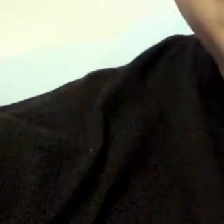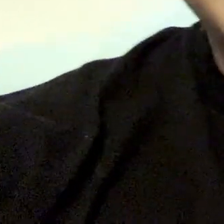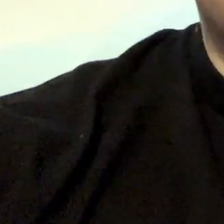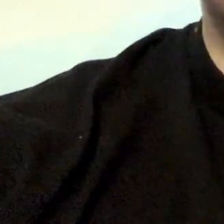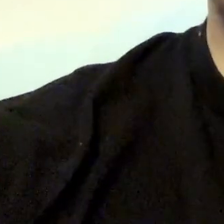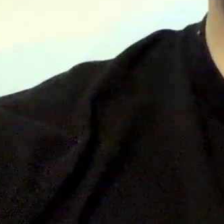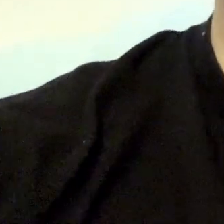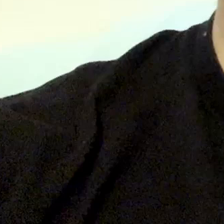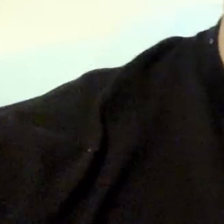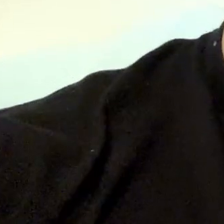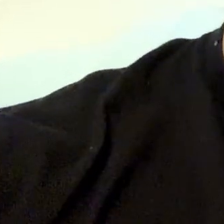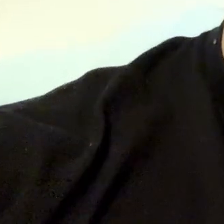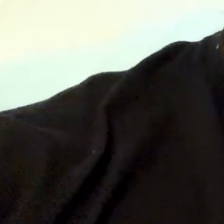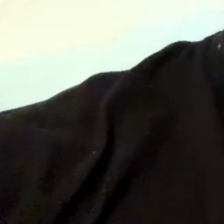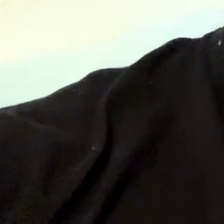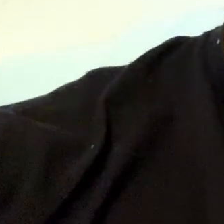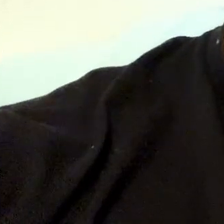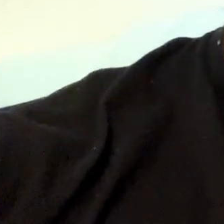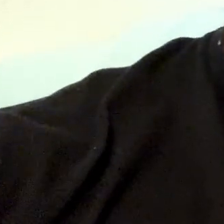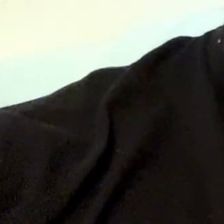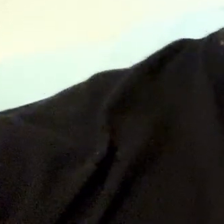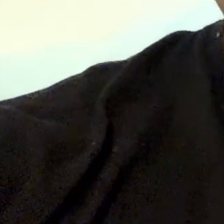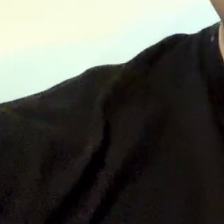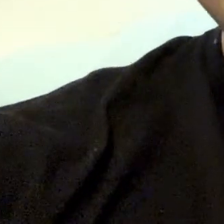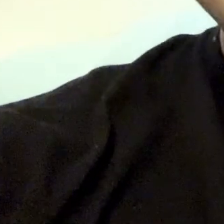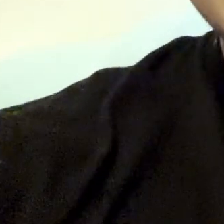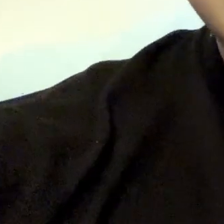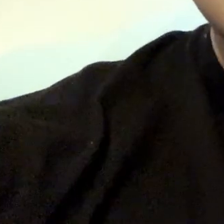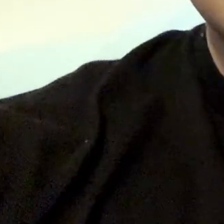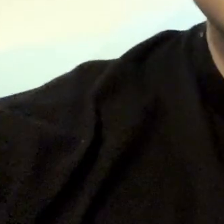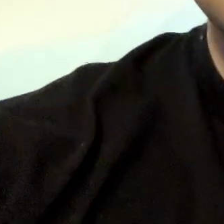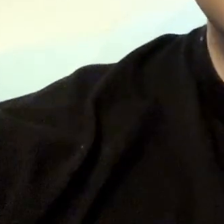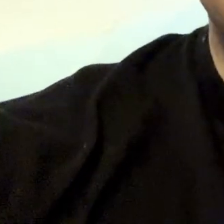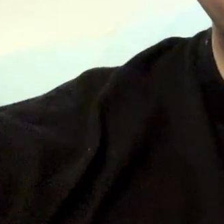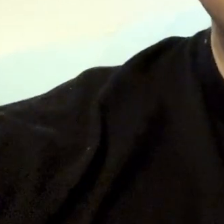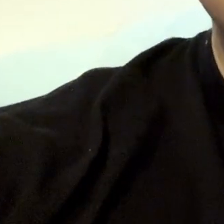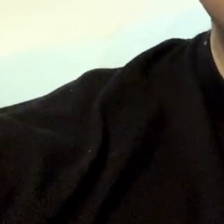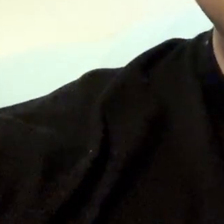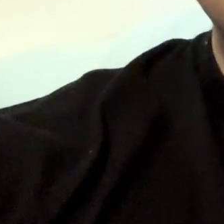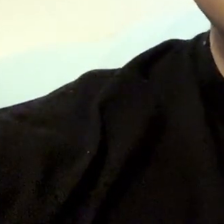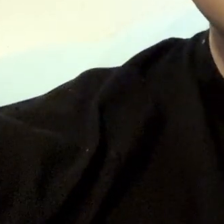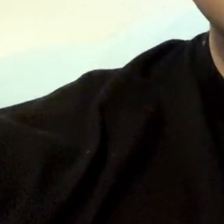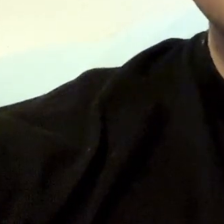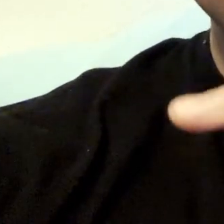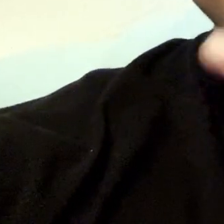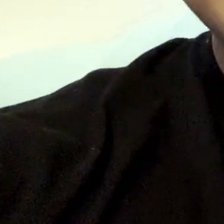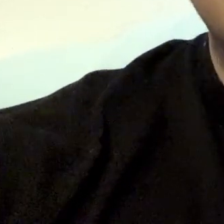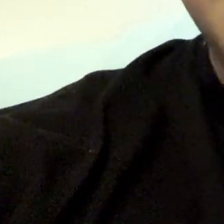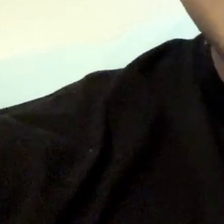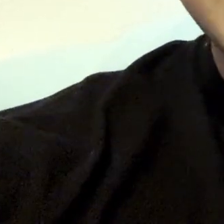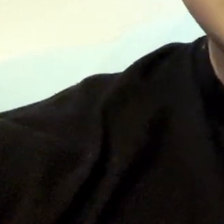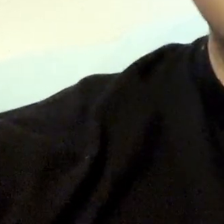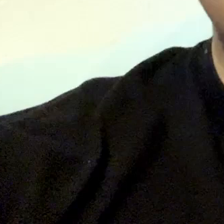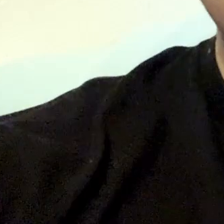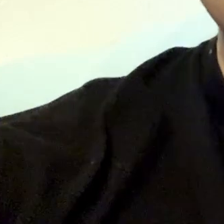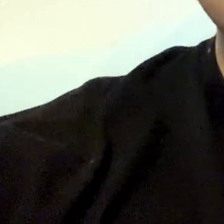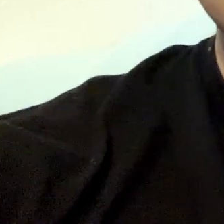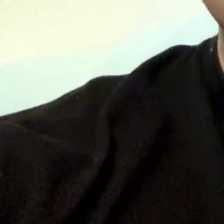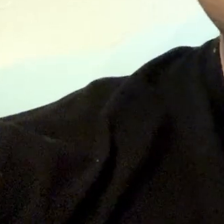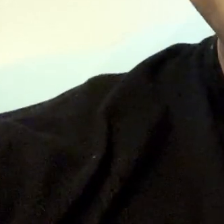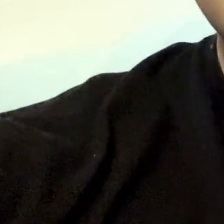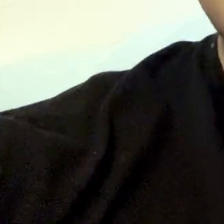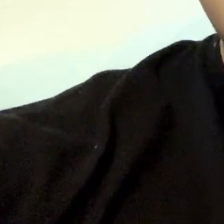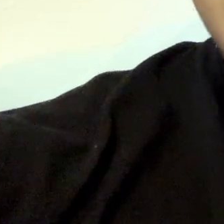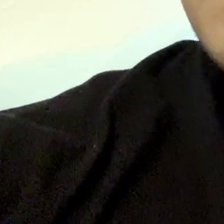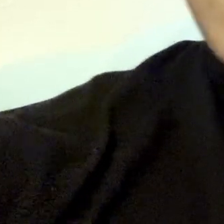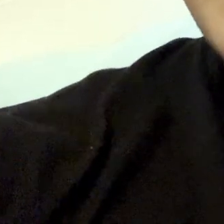just officially out there. So to catch people up, here is the 11-minute report, and